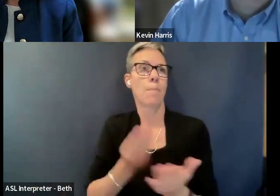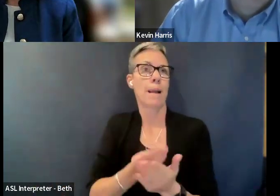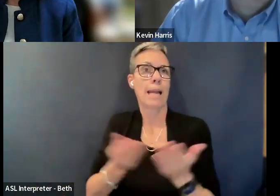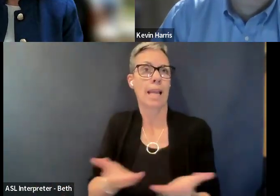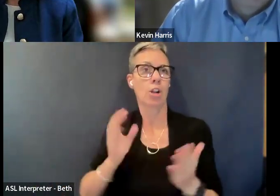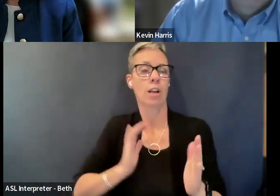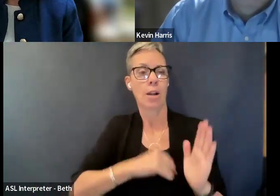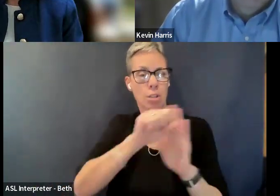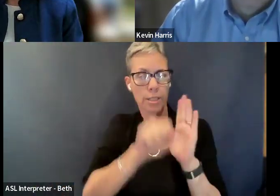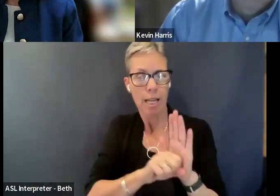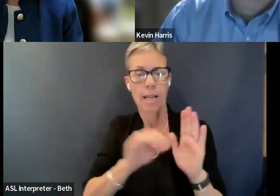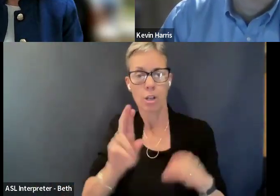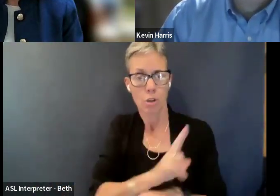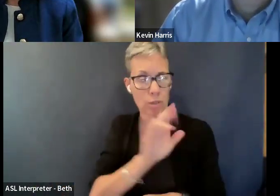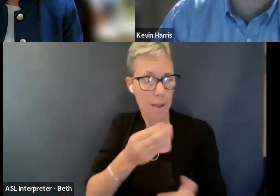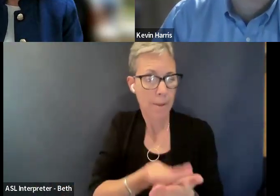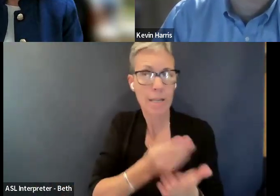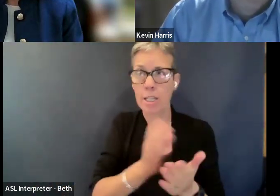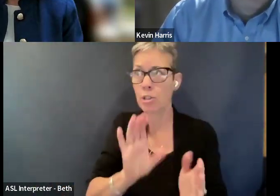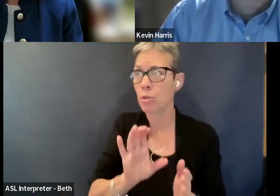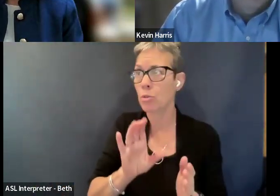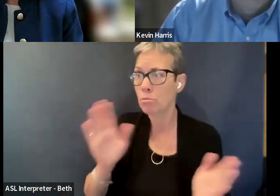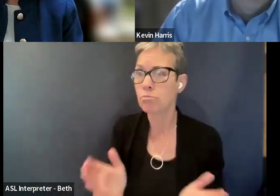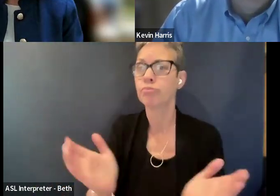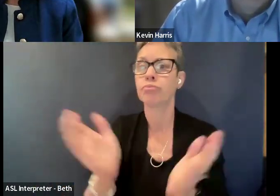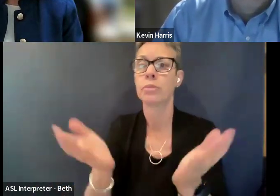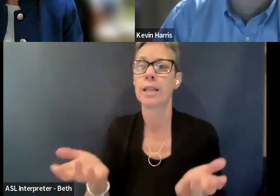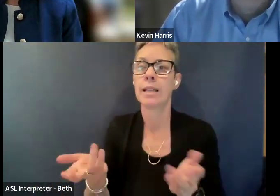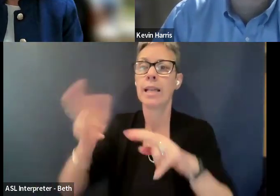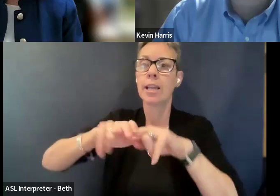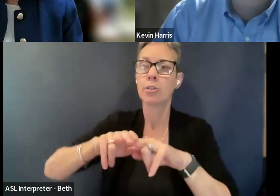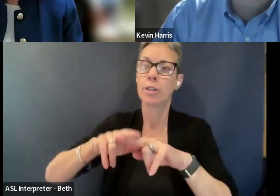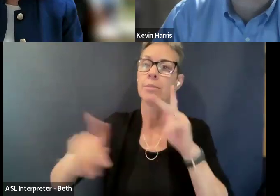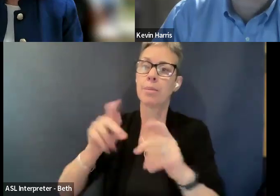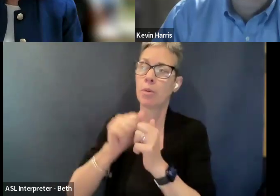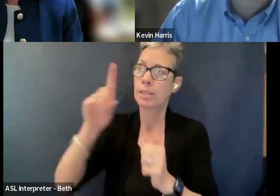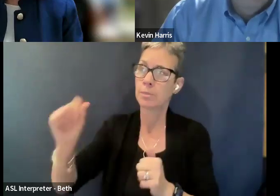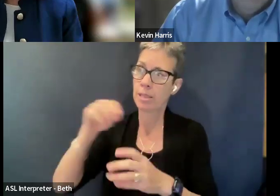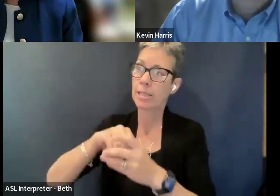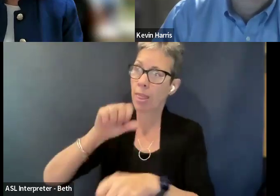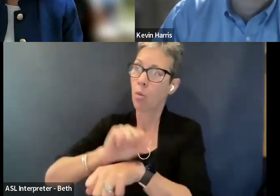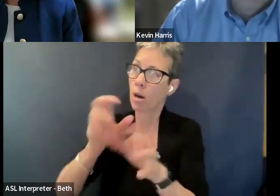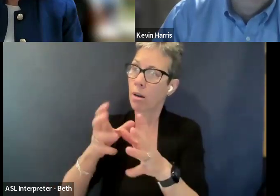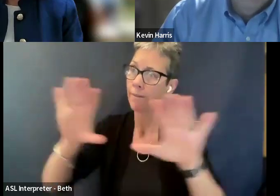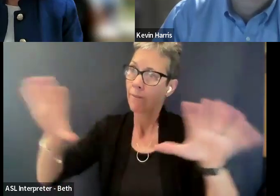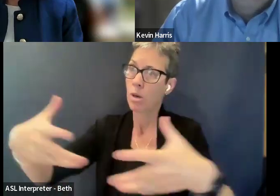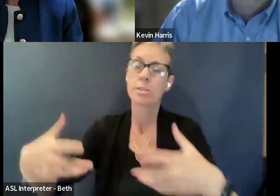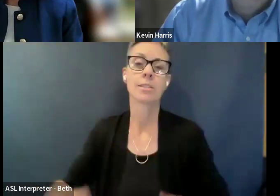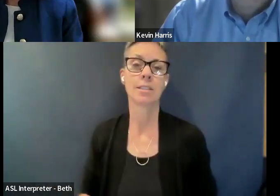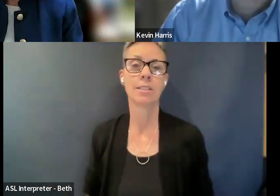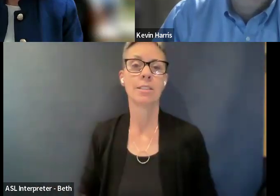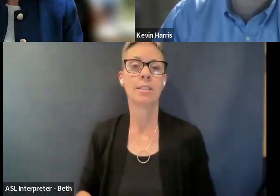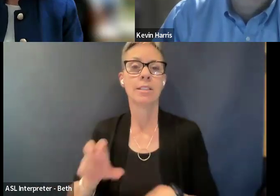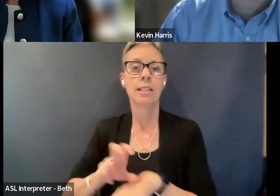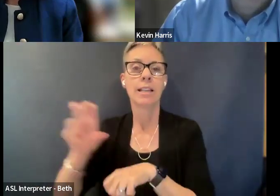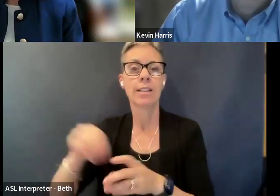promote and increase those disabilities in the workforce. Invest in the